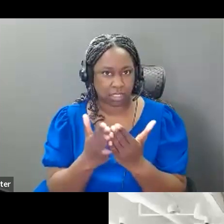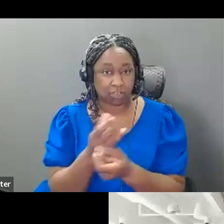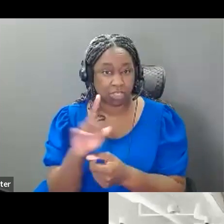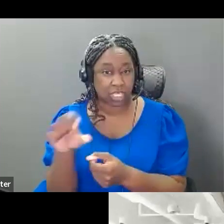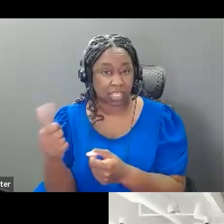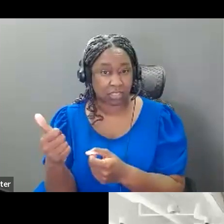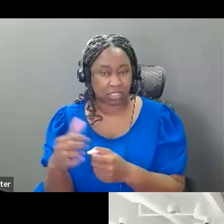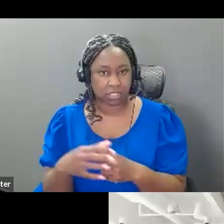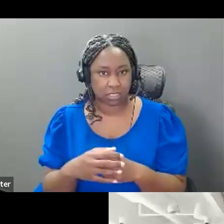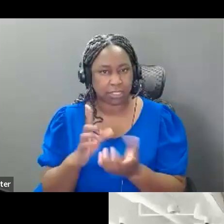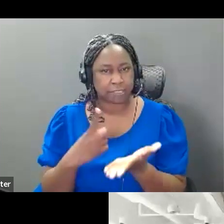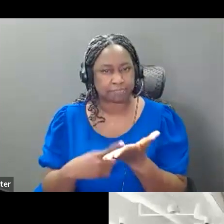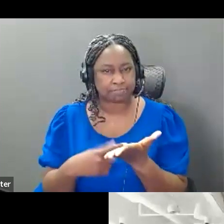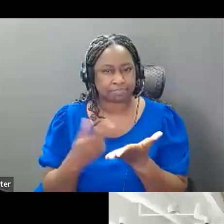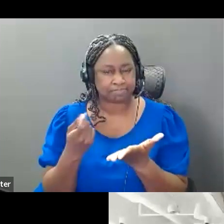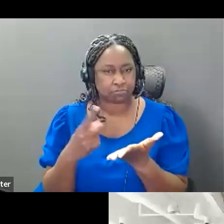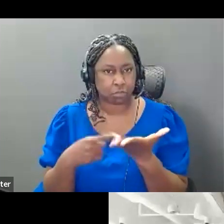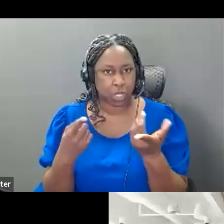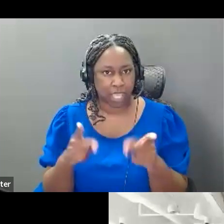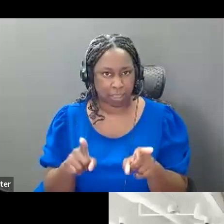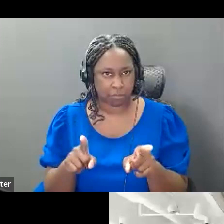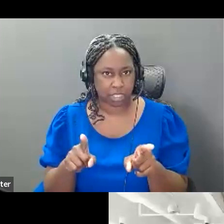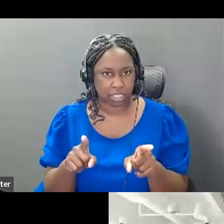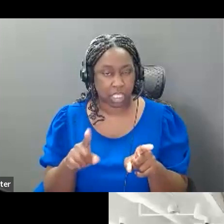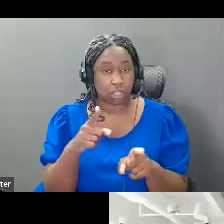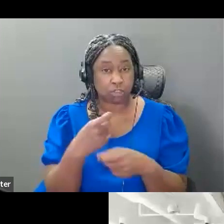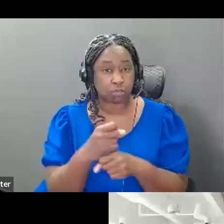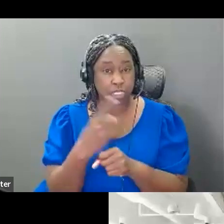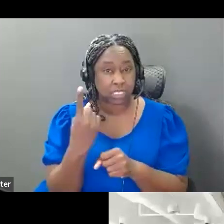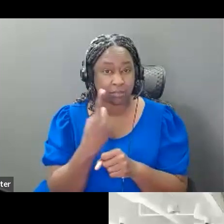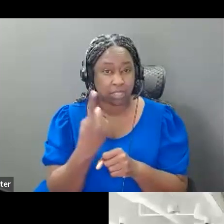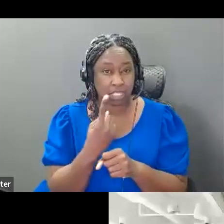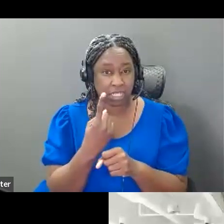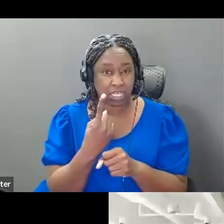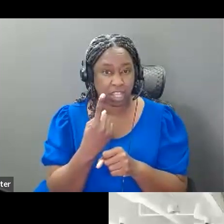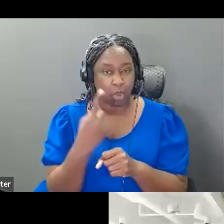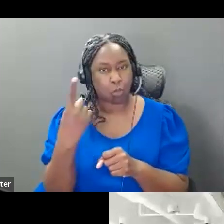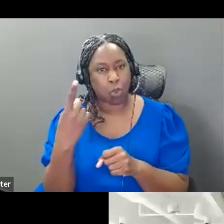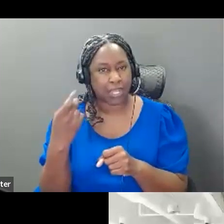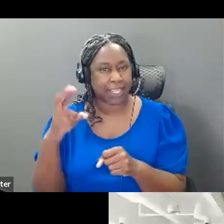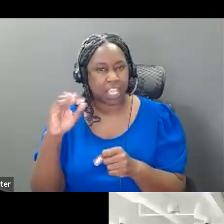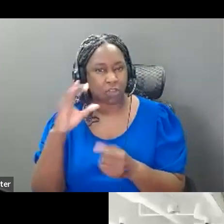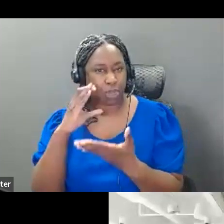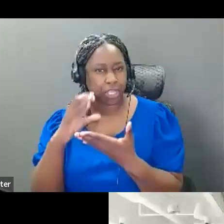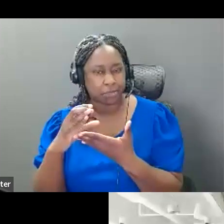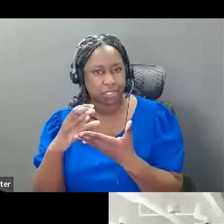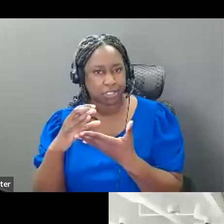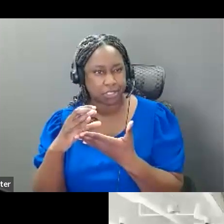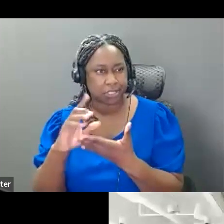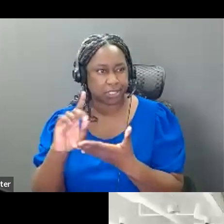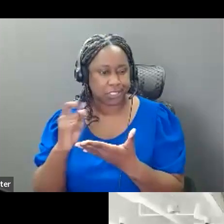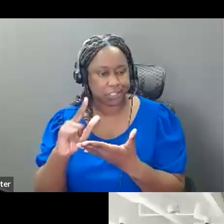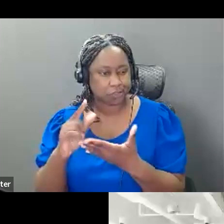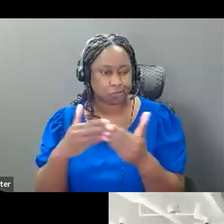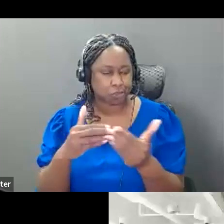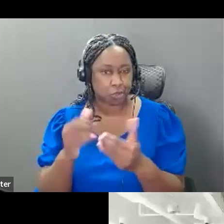ancillary. But talk to us a little bit about what happens when you're producing something, but you really know maybe there's one hero image that's going to go out on digital or whatever it may